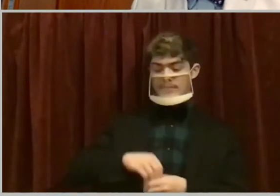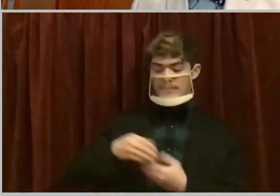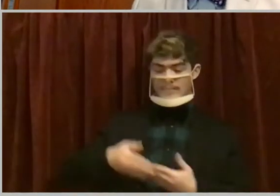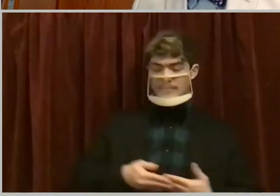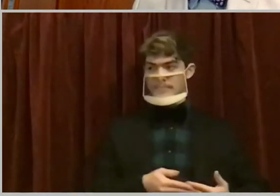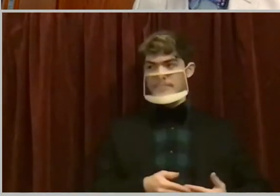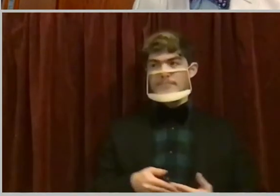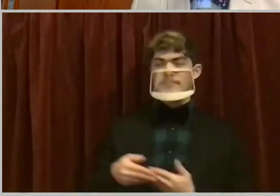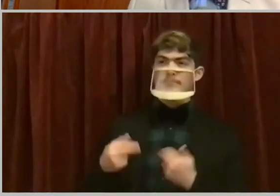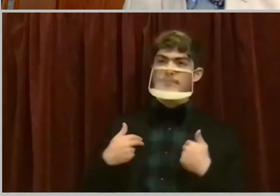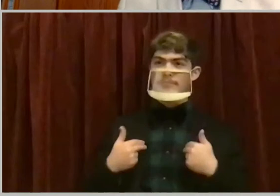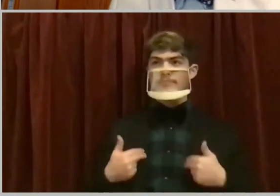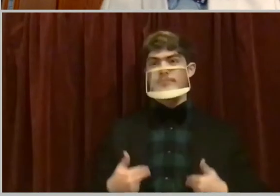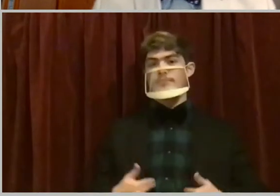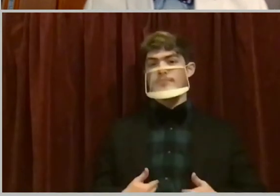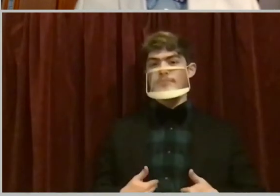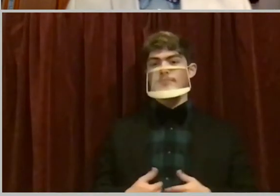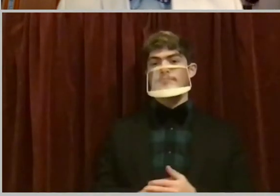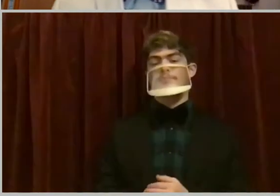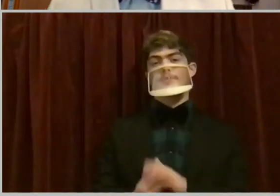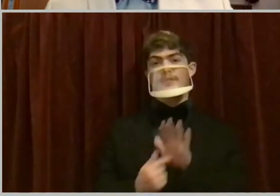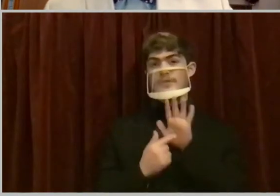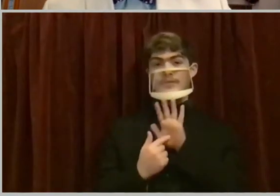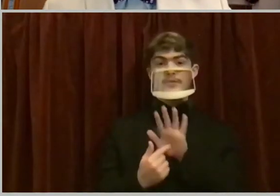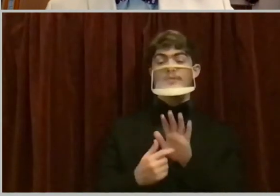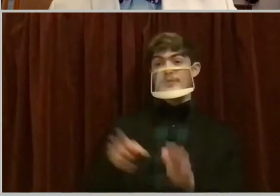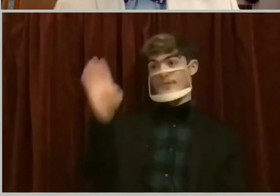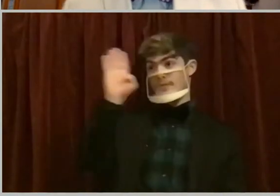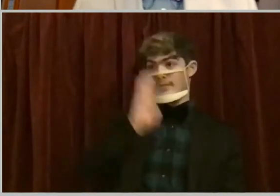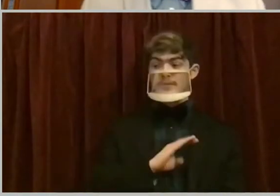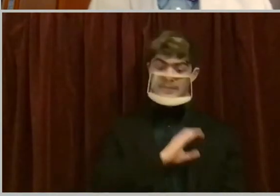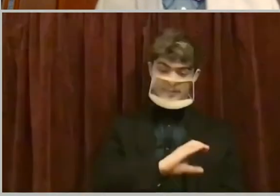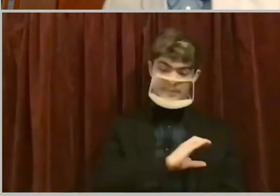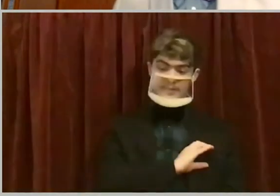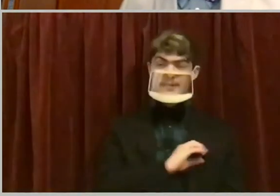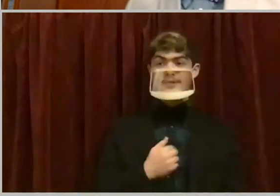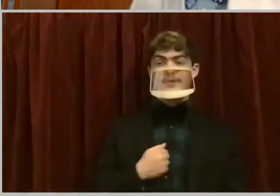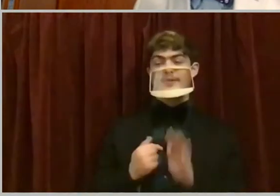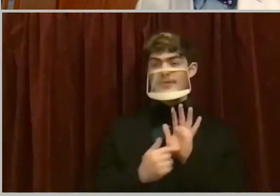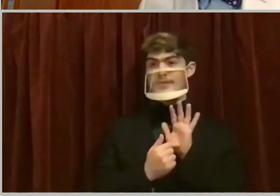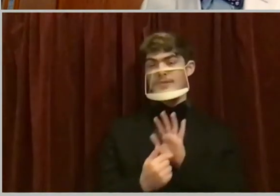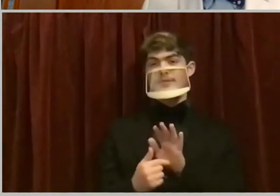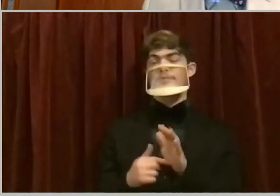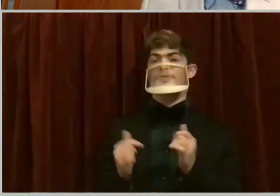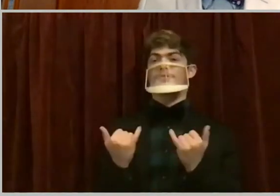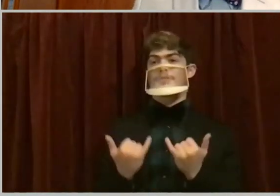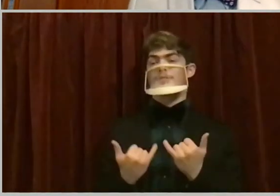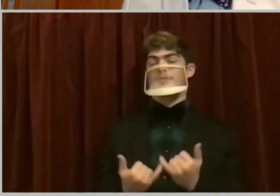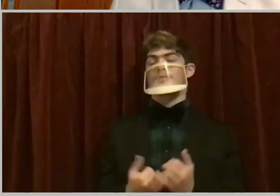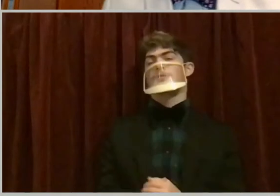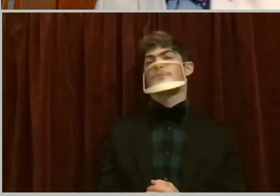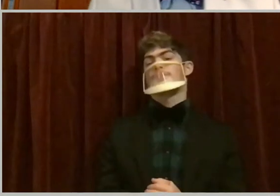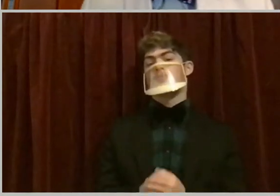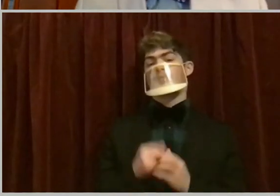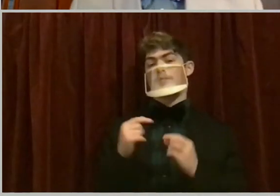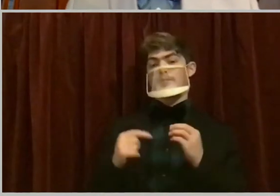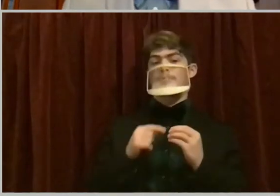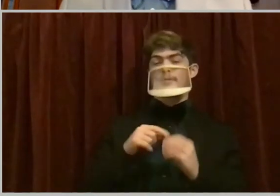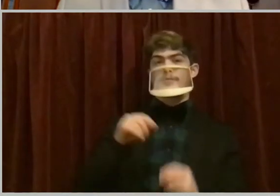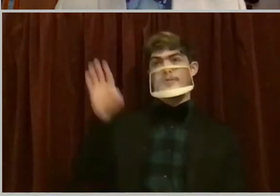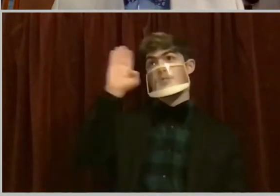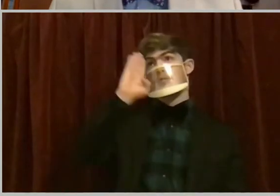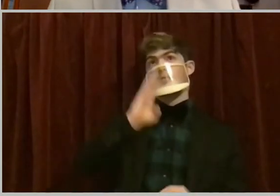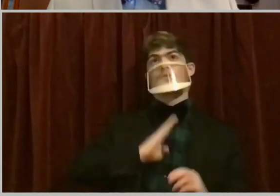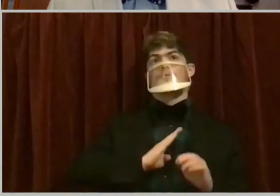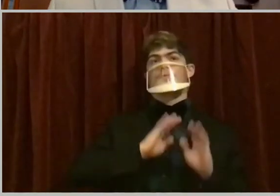illustrates the trait of God's character that I'm going to share with you today, that I'm going to expand upon, and that is the compassion